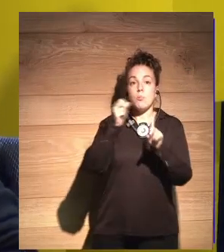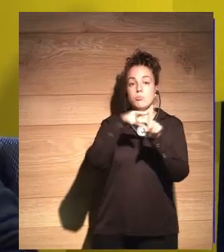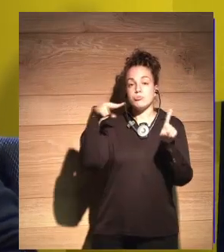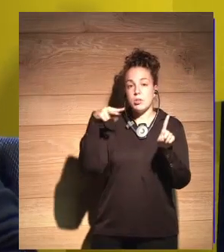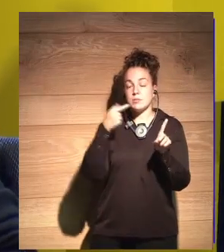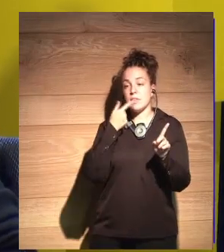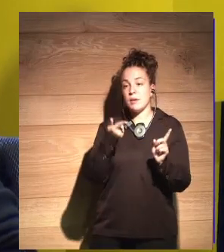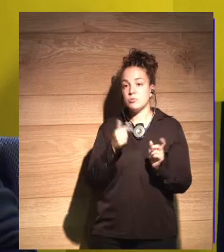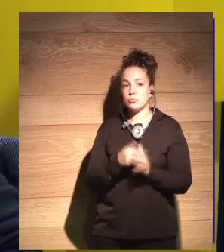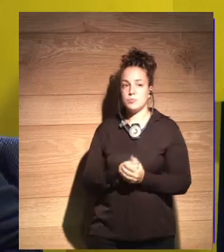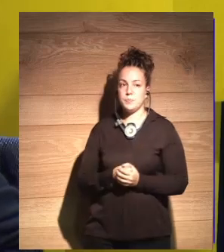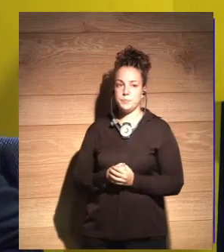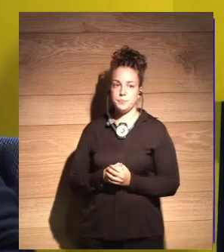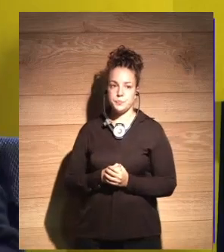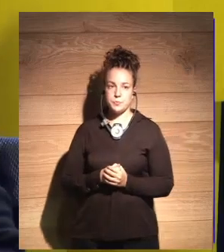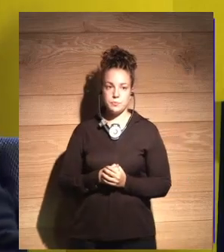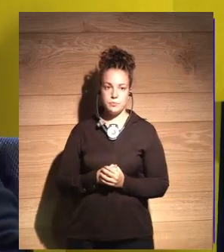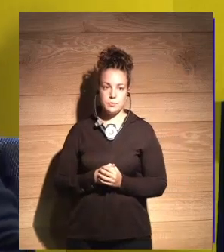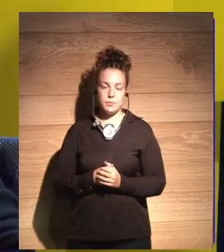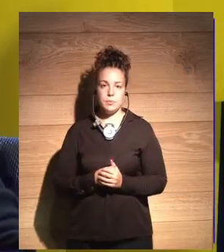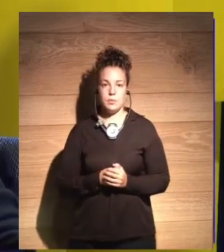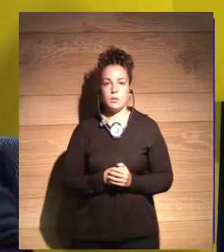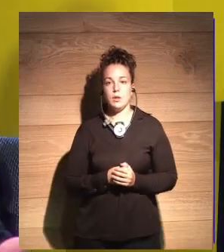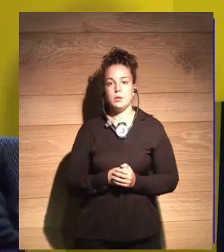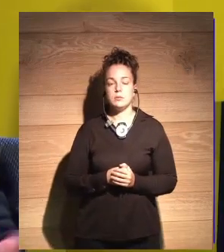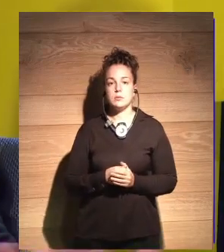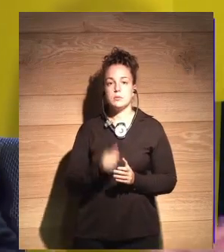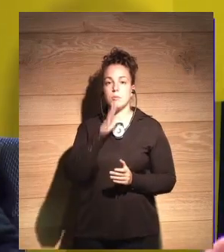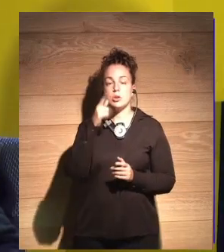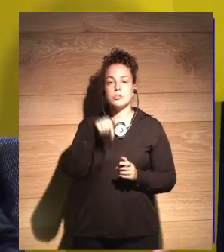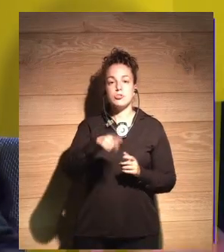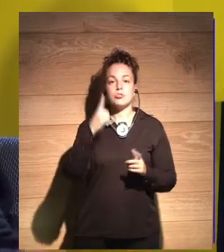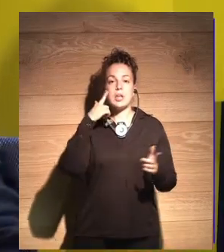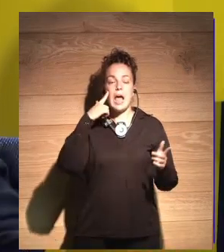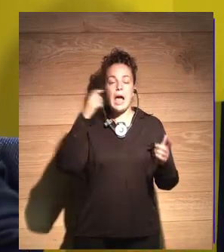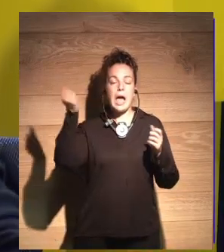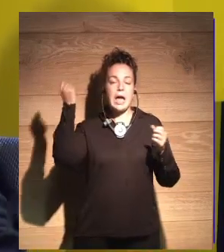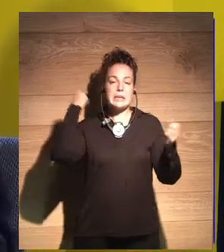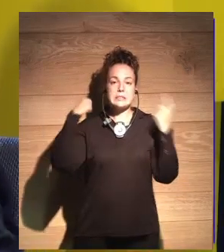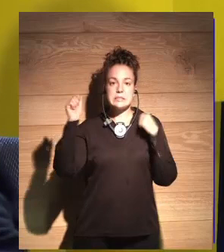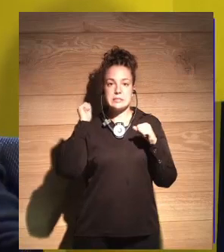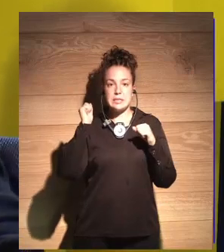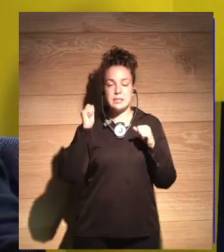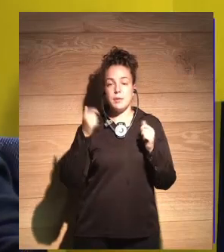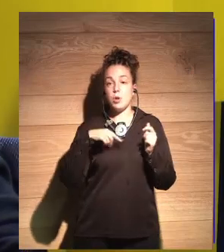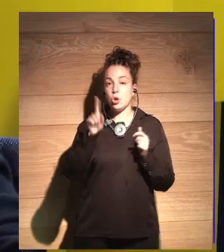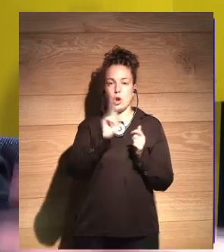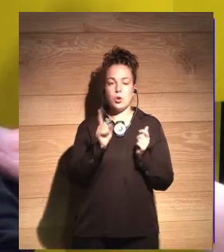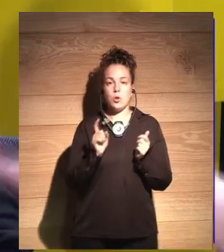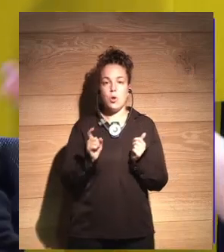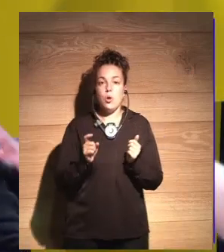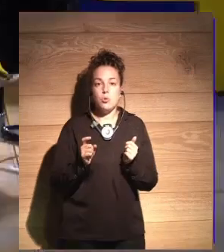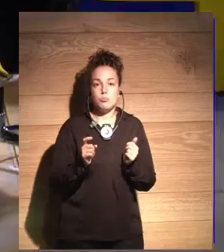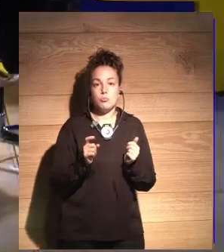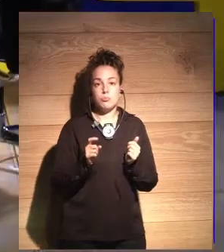in, these different kinds of artists to act, but they can't hear it. They're like, no. That's terrible. Well,